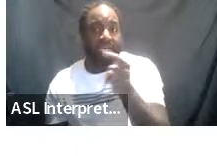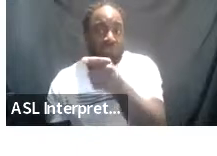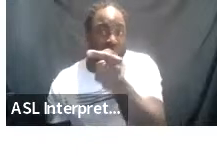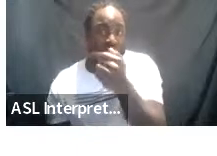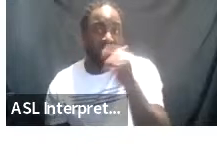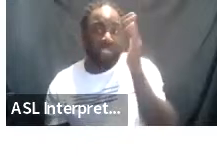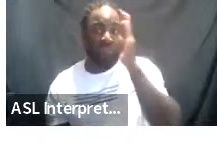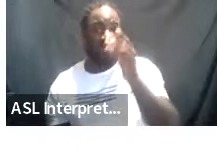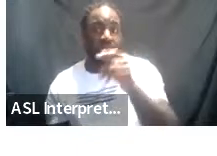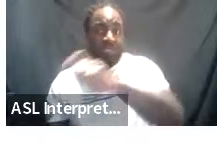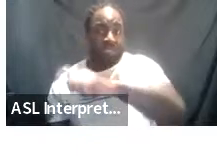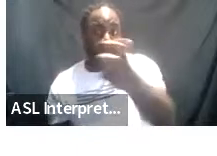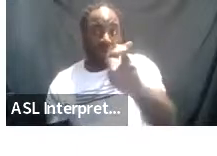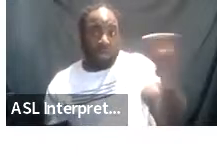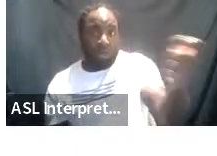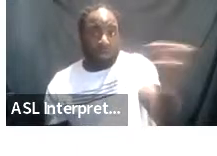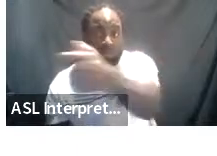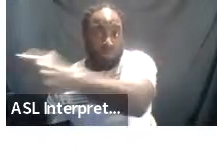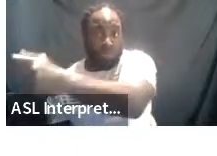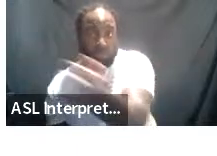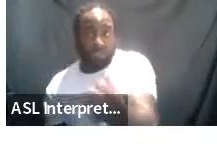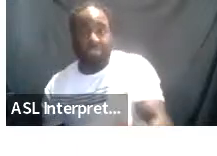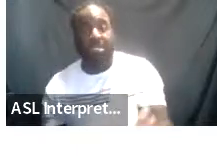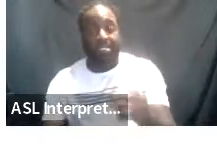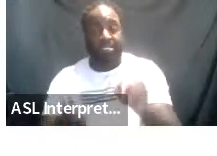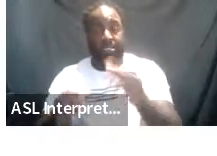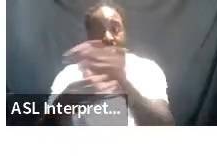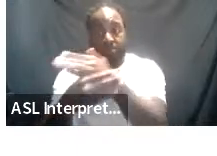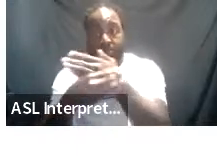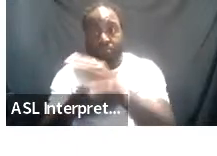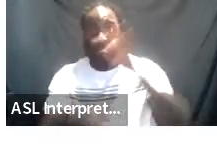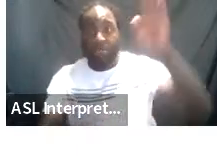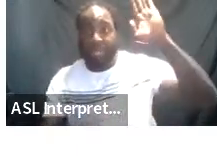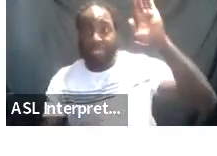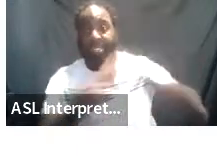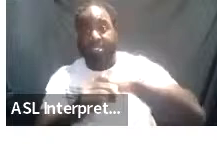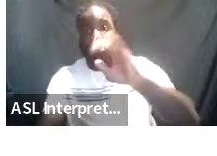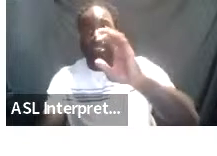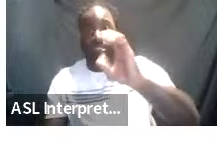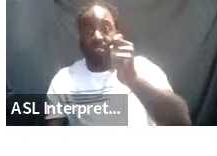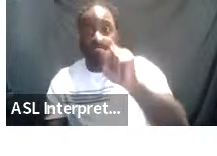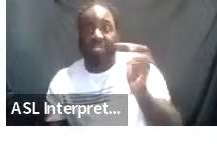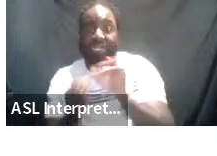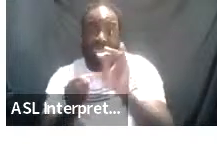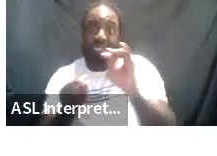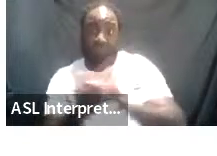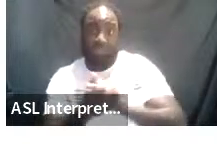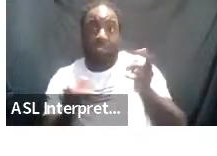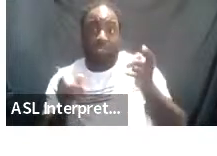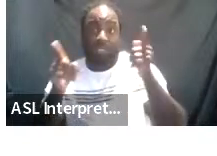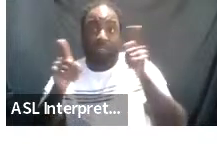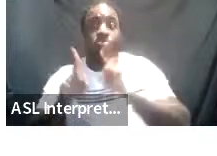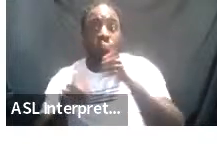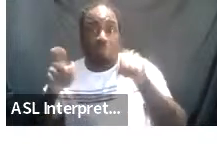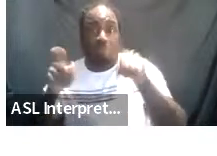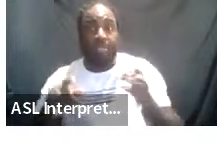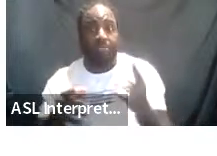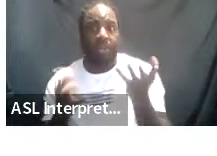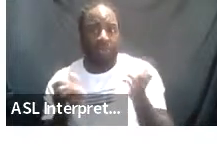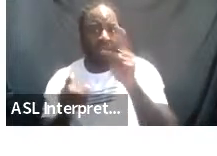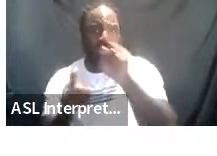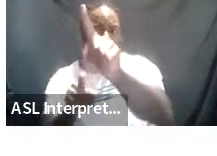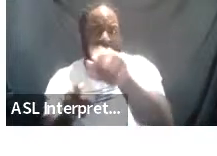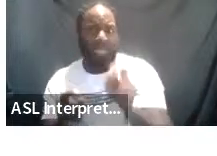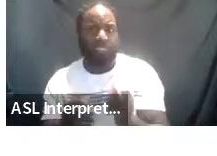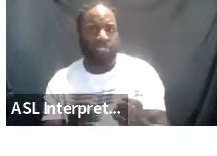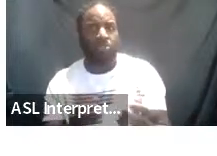raised hands and chat, and that didn't actually happen. Anyway, things I wanted to ask about, this